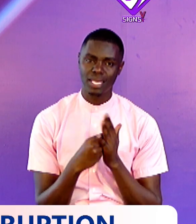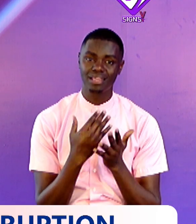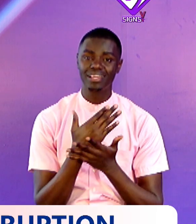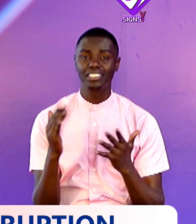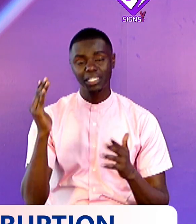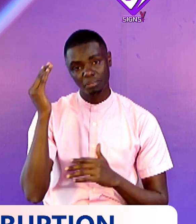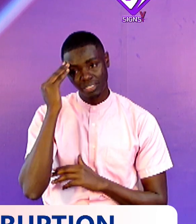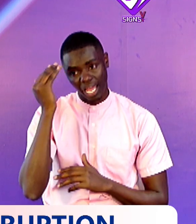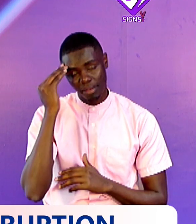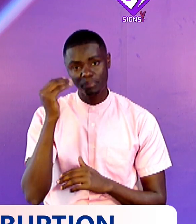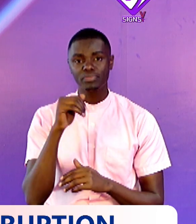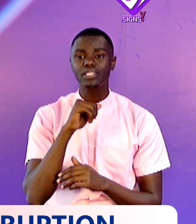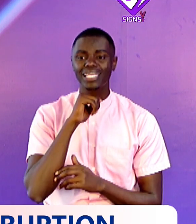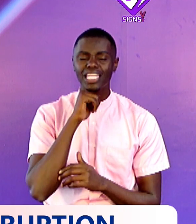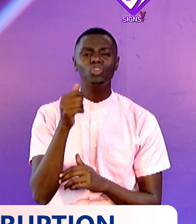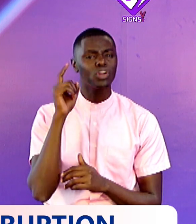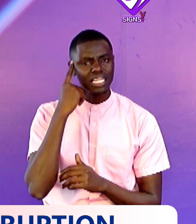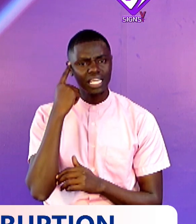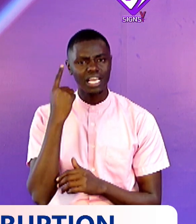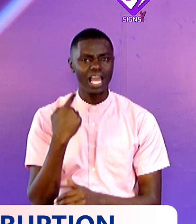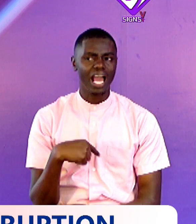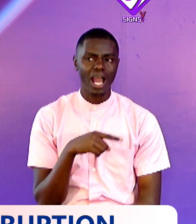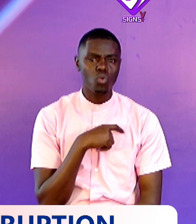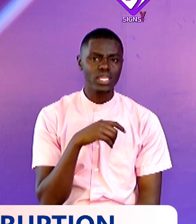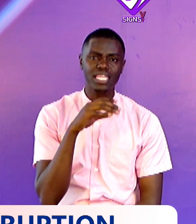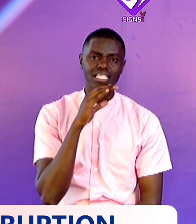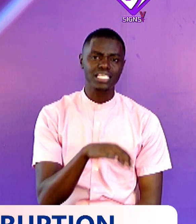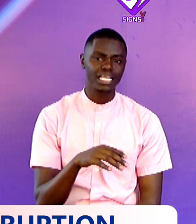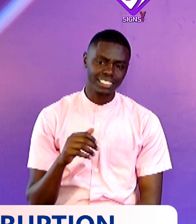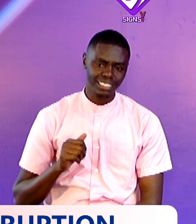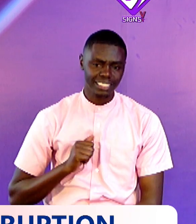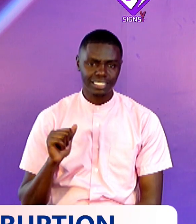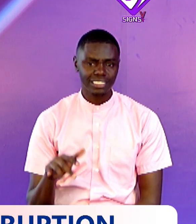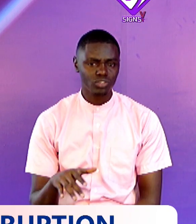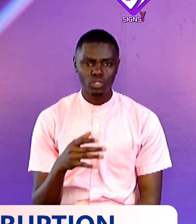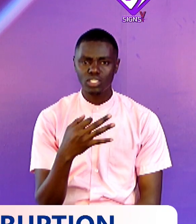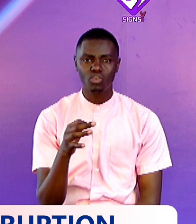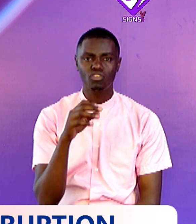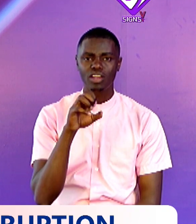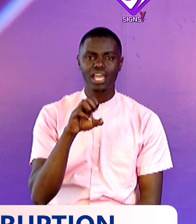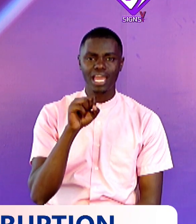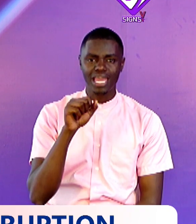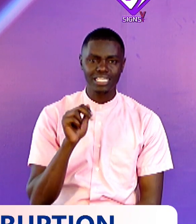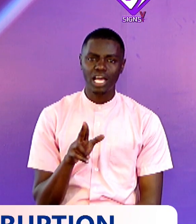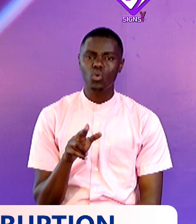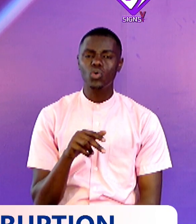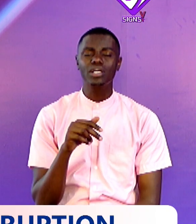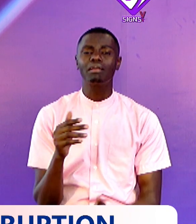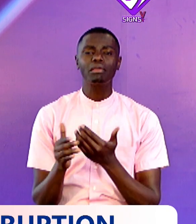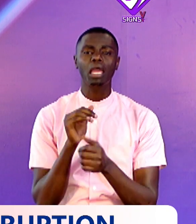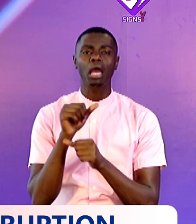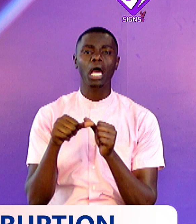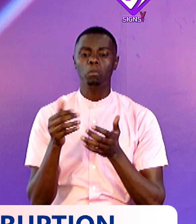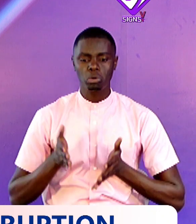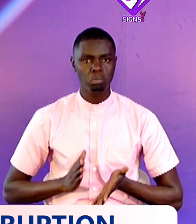look at us and I'm thinking, were we the sons of this man in the Bible called Esau? Yeah. Eso did not care about his birthright. One person was very